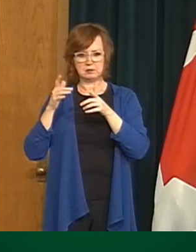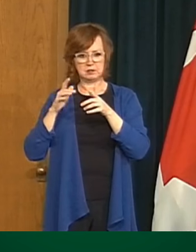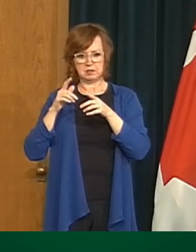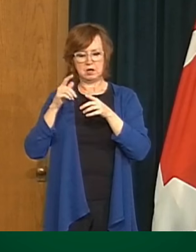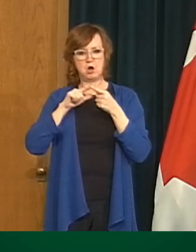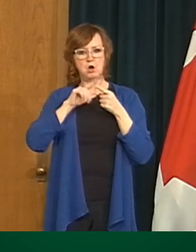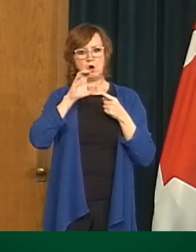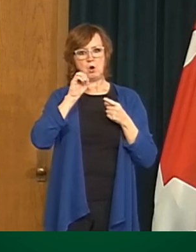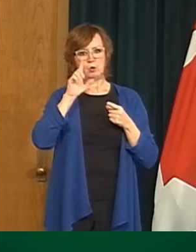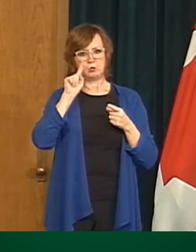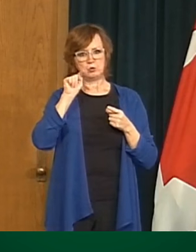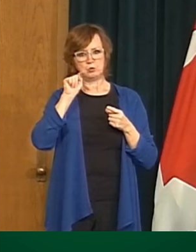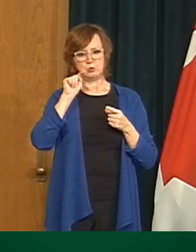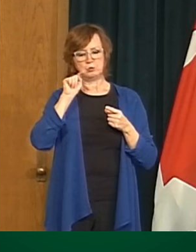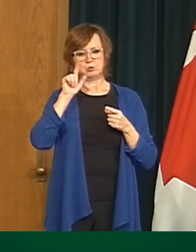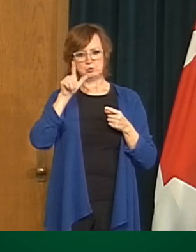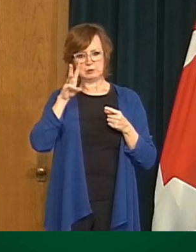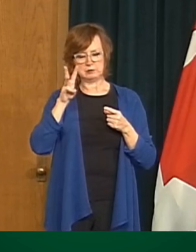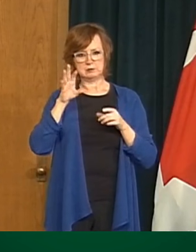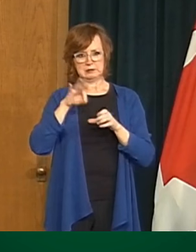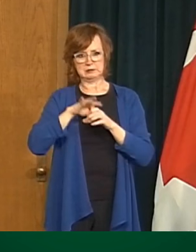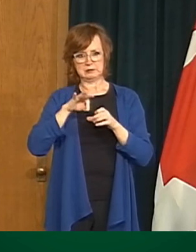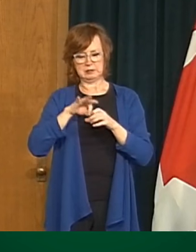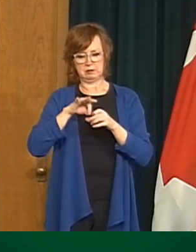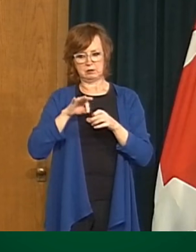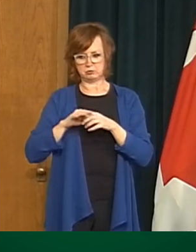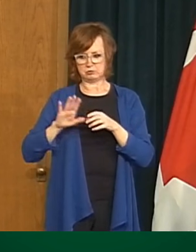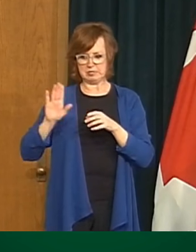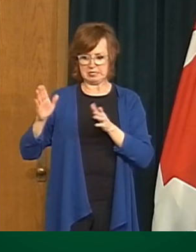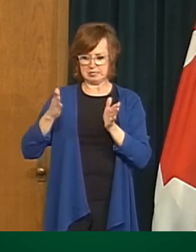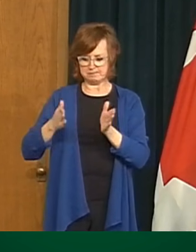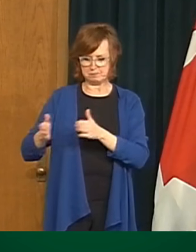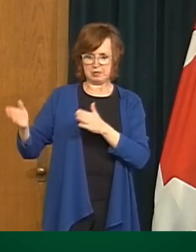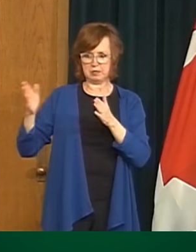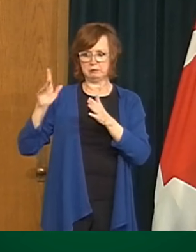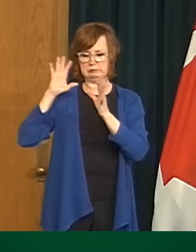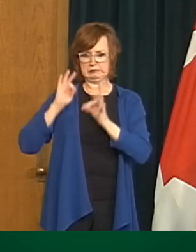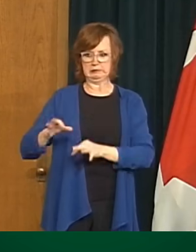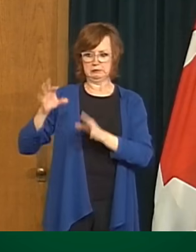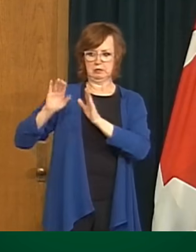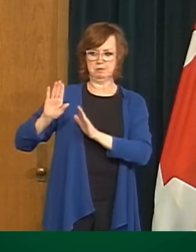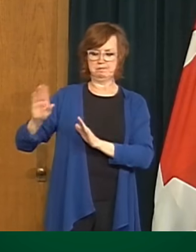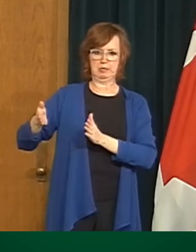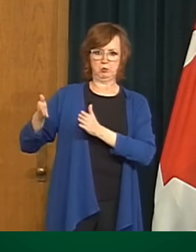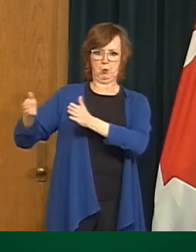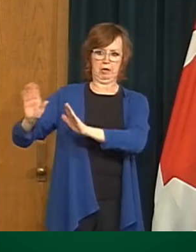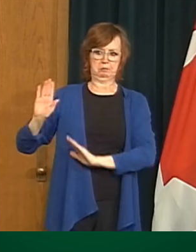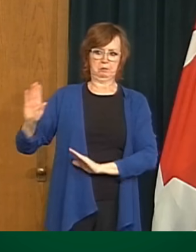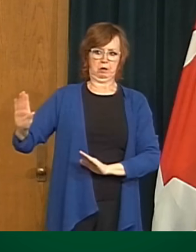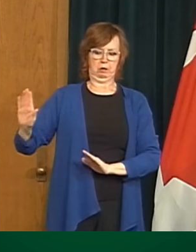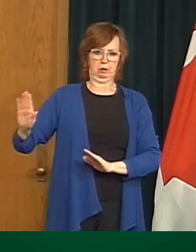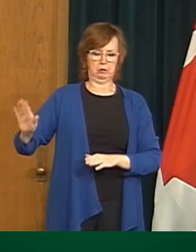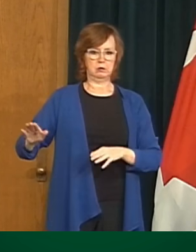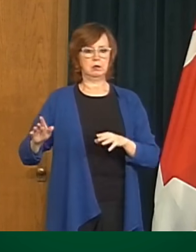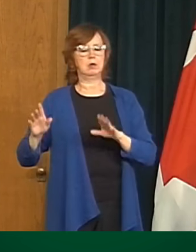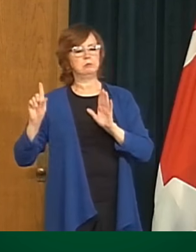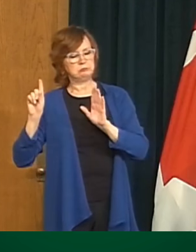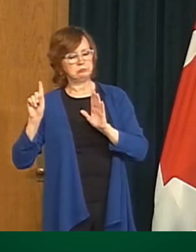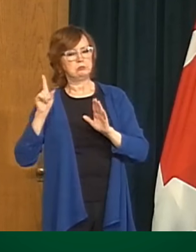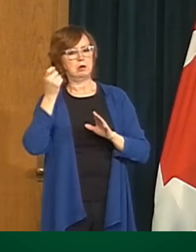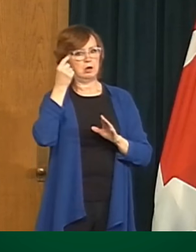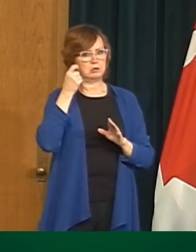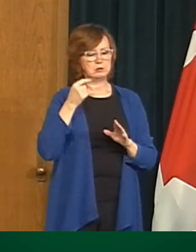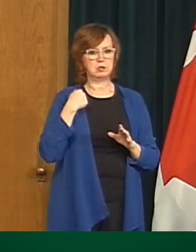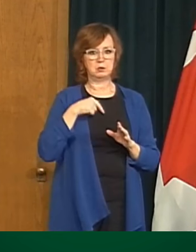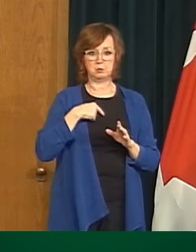October 26th election here in the province. Those are his decisions to make. In saying that, we